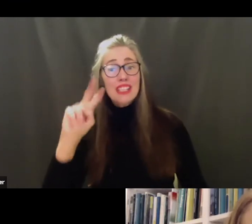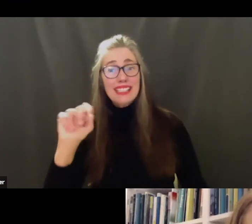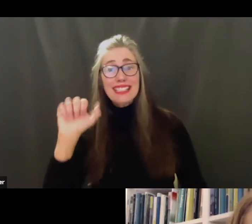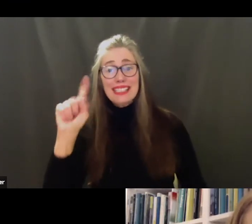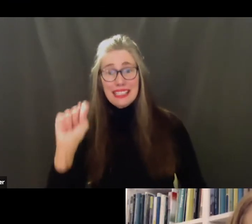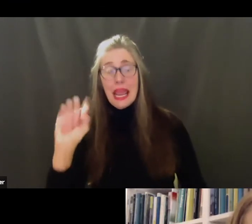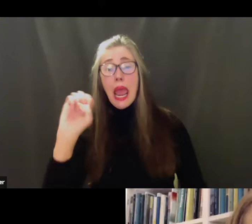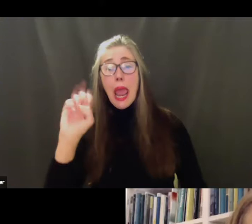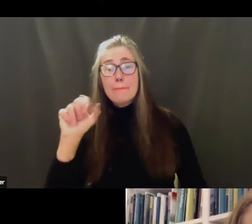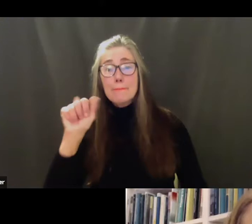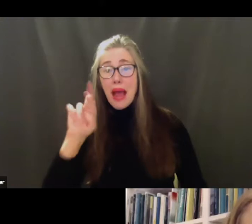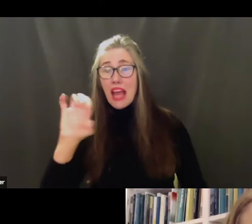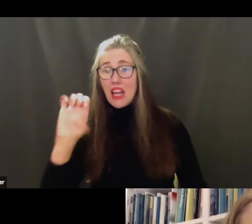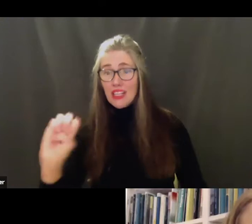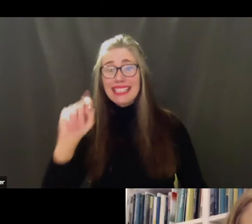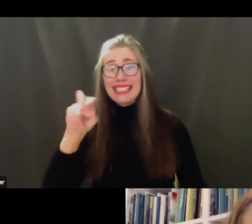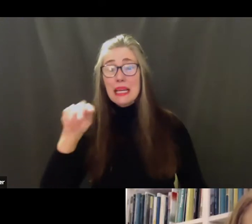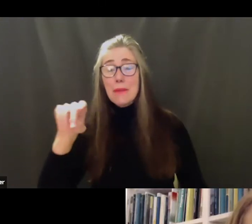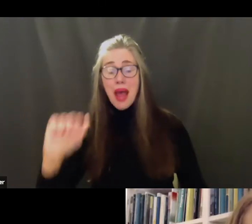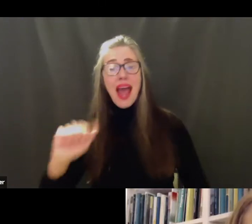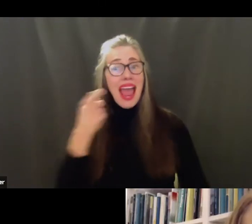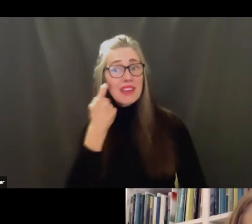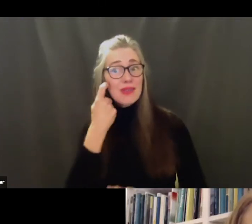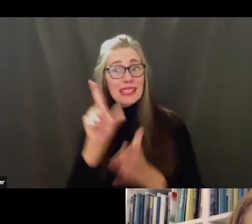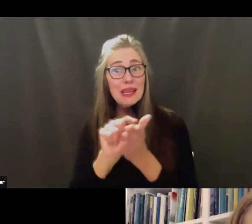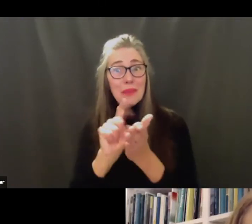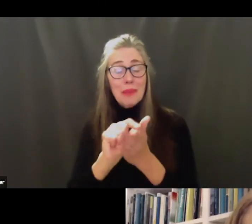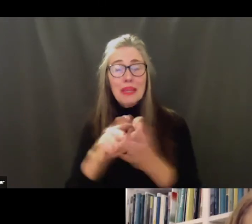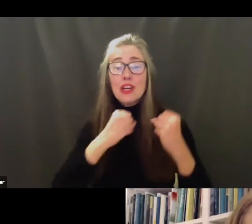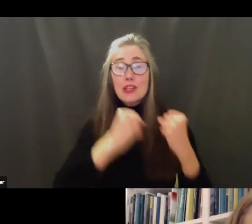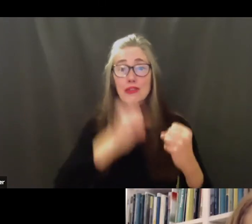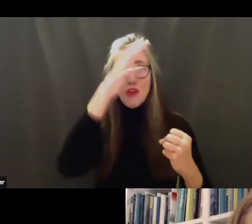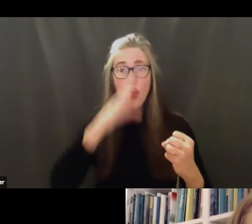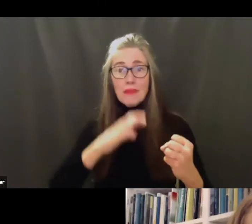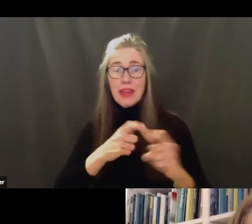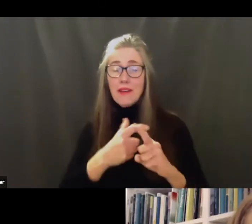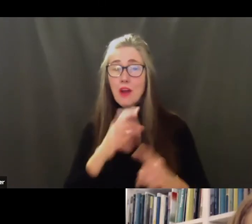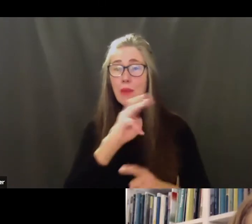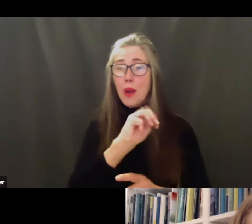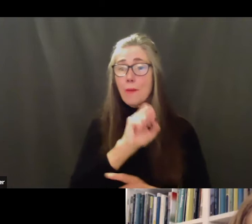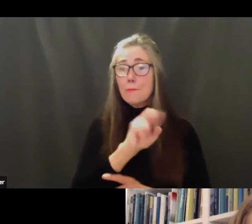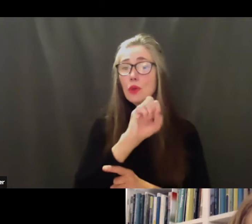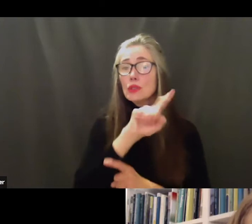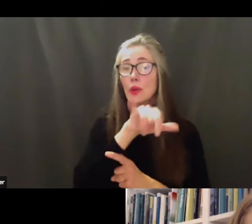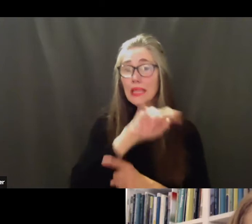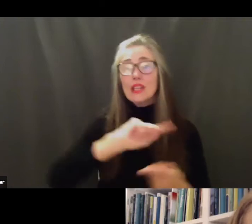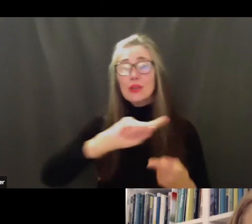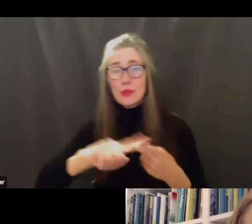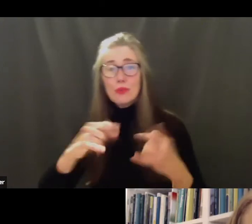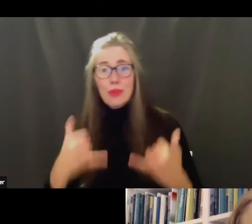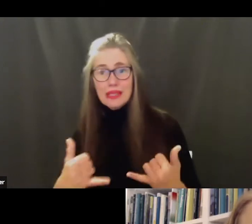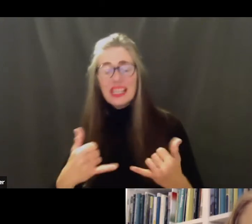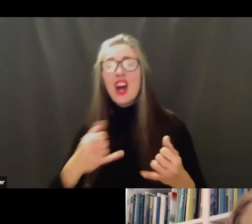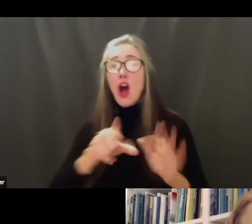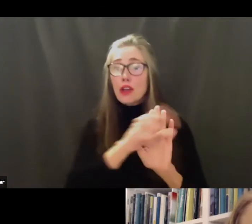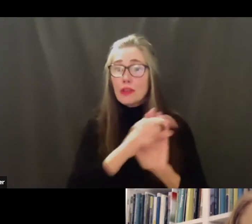released Strongmen from Mussolini to the Present. She has also published more than 100 op-eds in media outlets